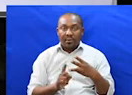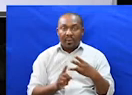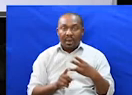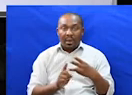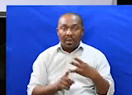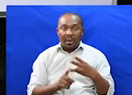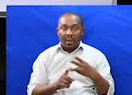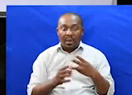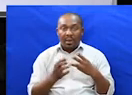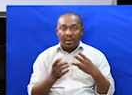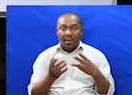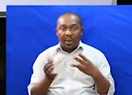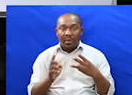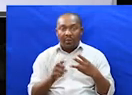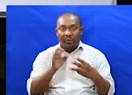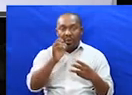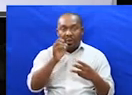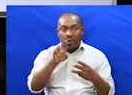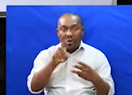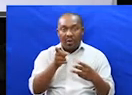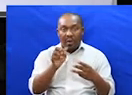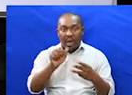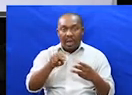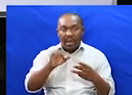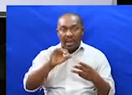type of organic base is